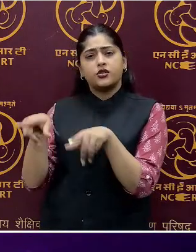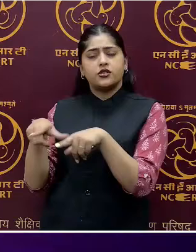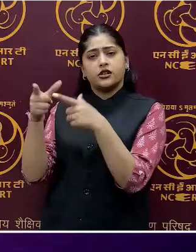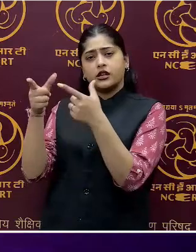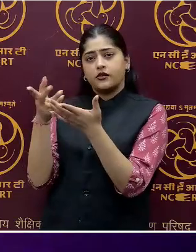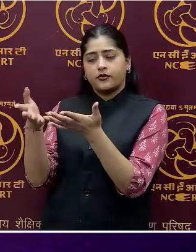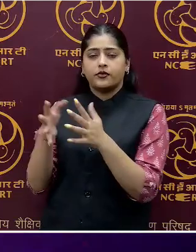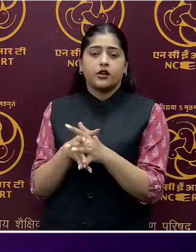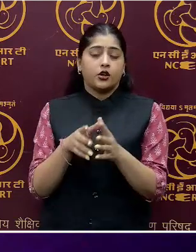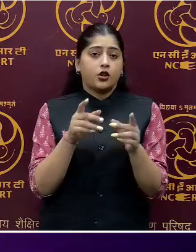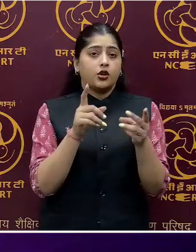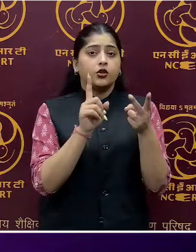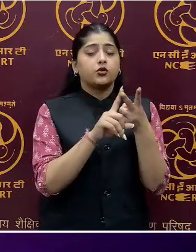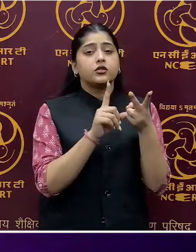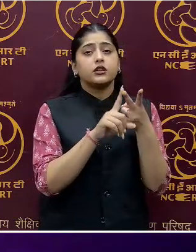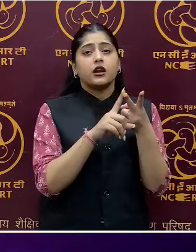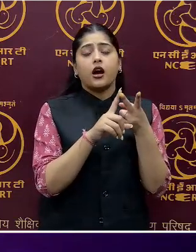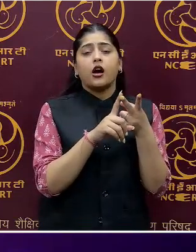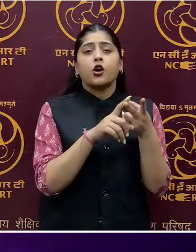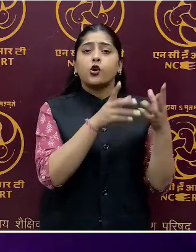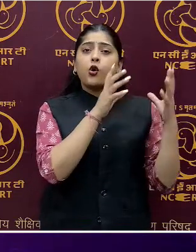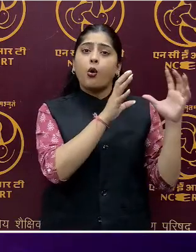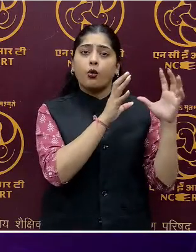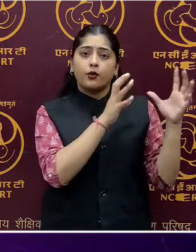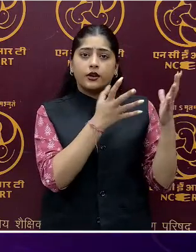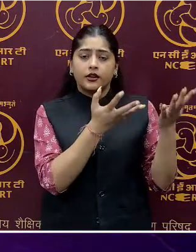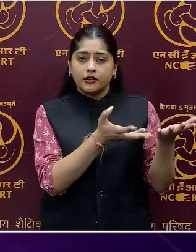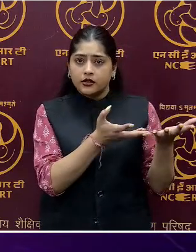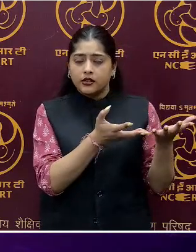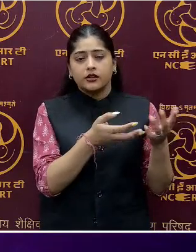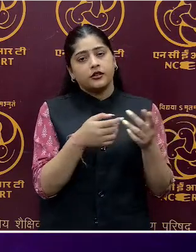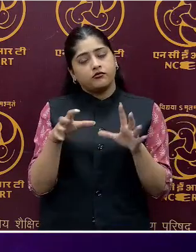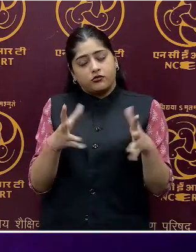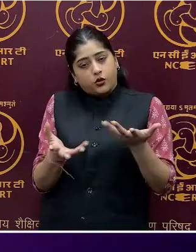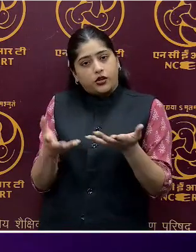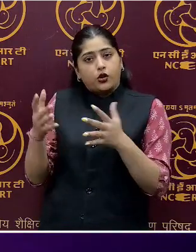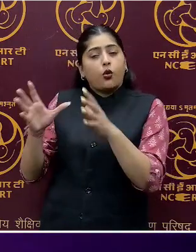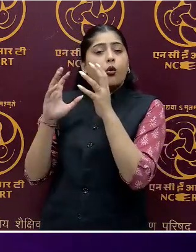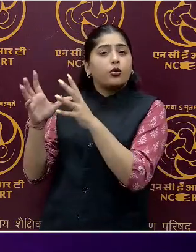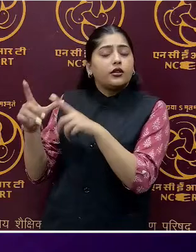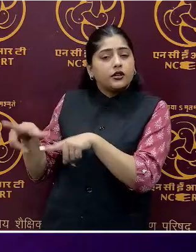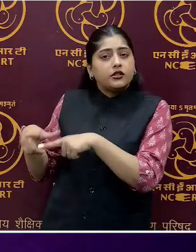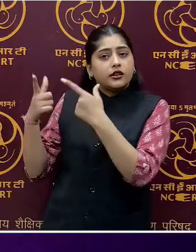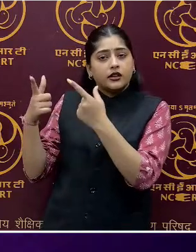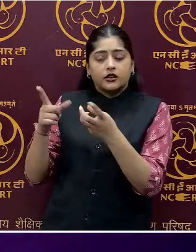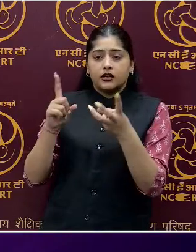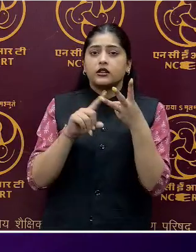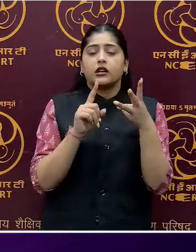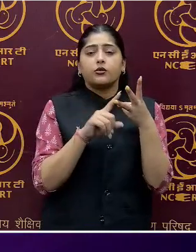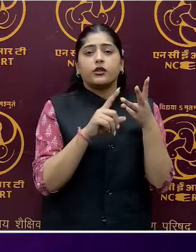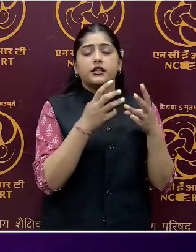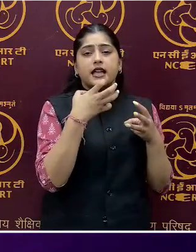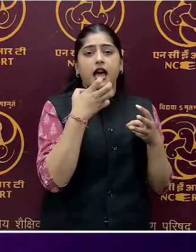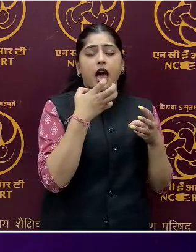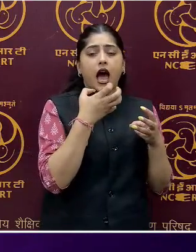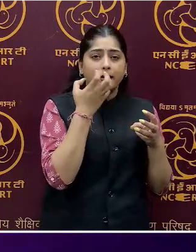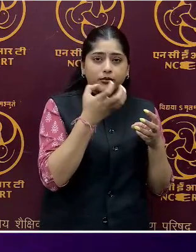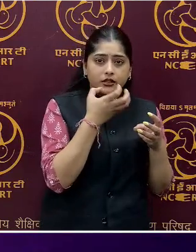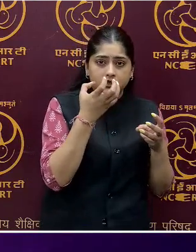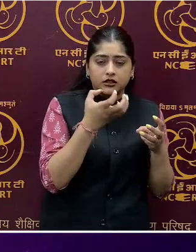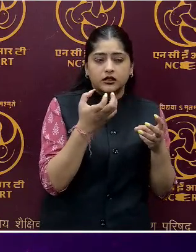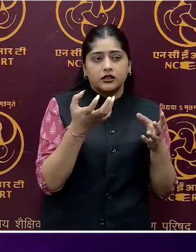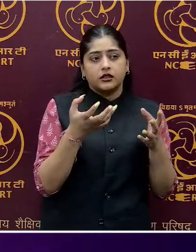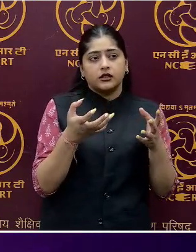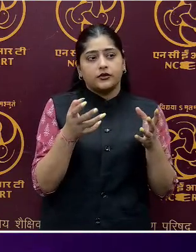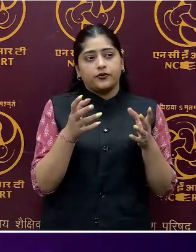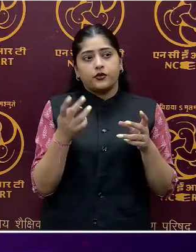one is coconut, and coconut belongs to the coconut tree. And the third one is apple, and as you can say,